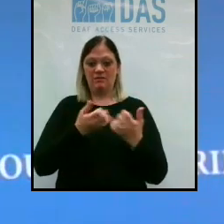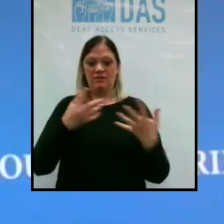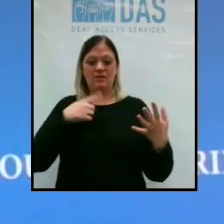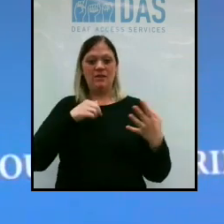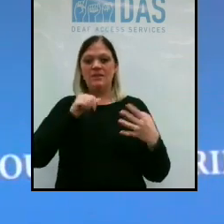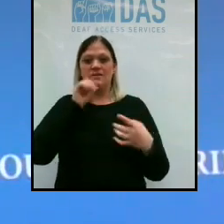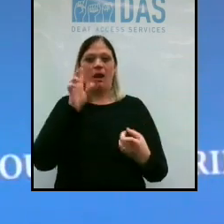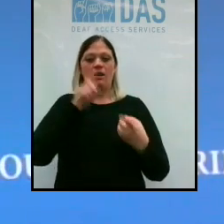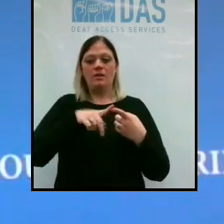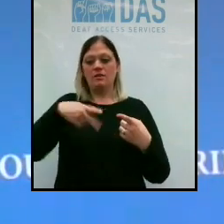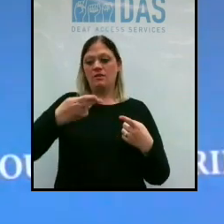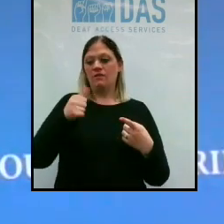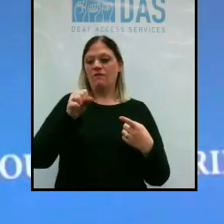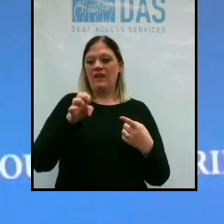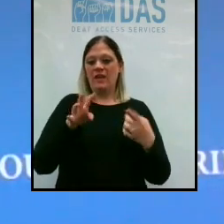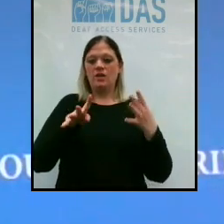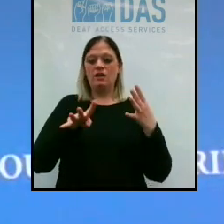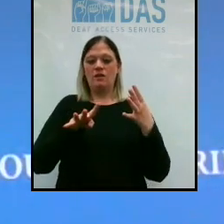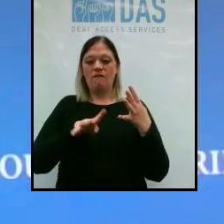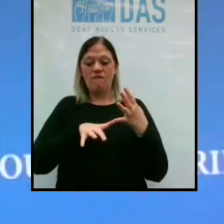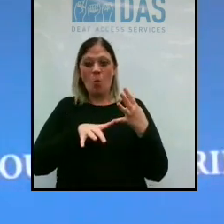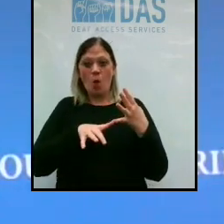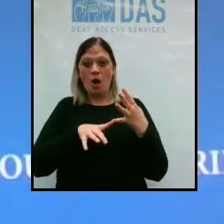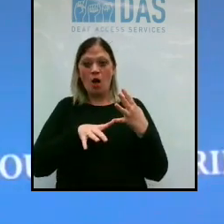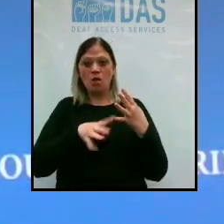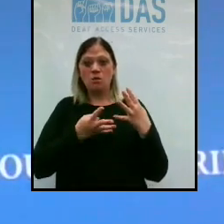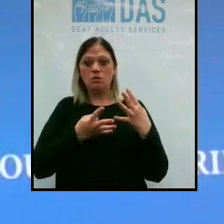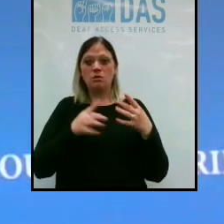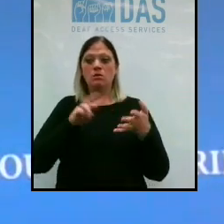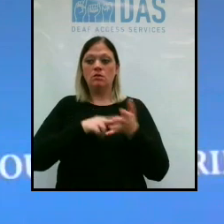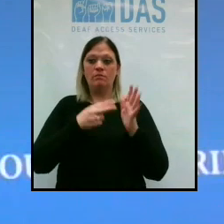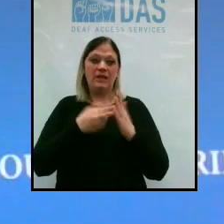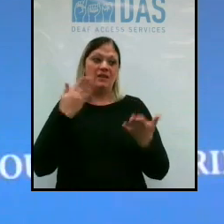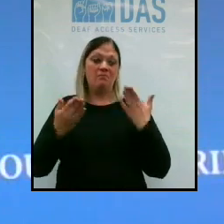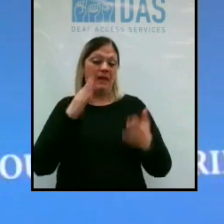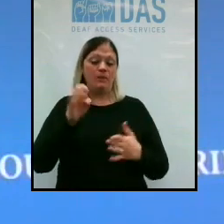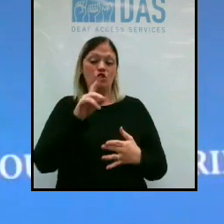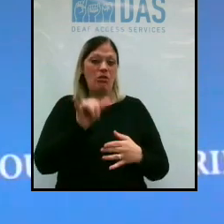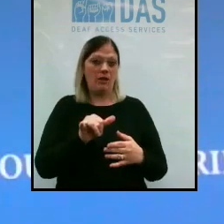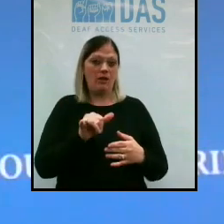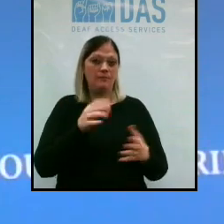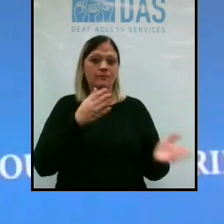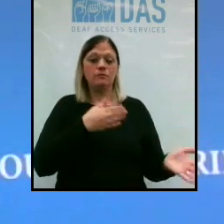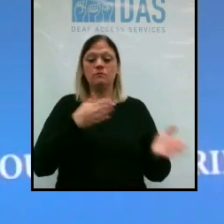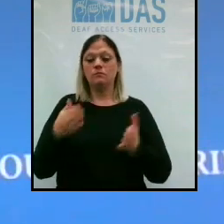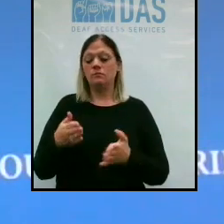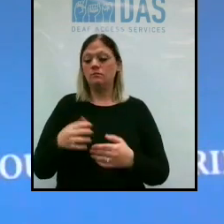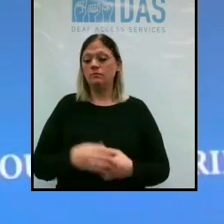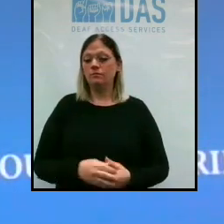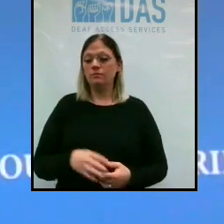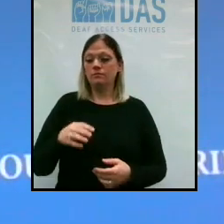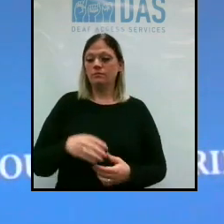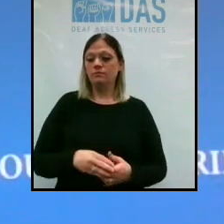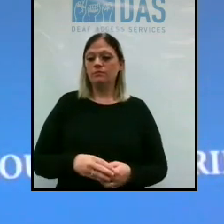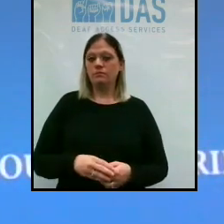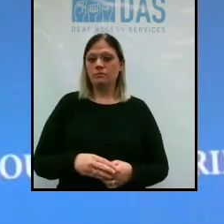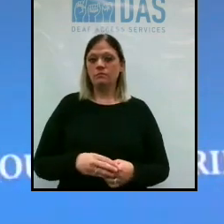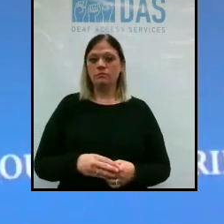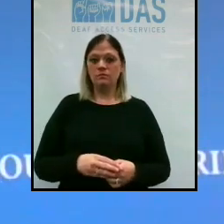July. WBEN, Mike Baggerman. Are you there, Michael?